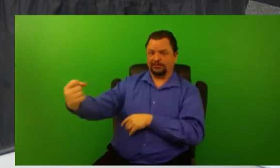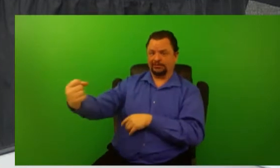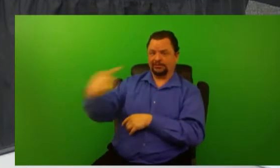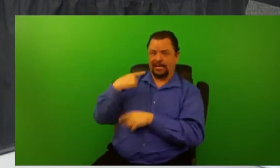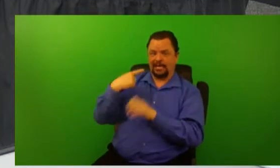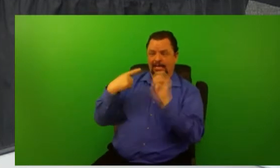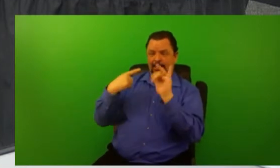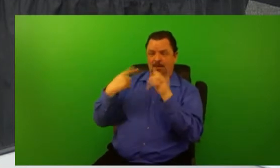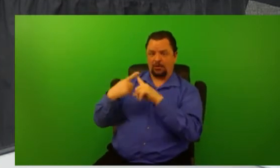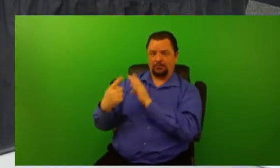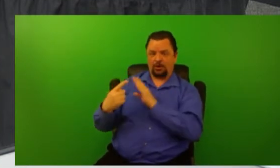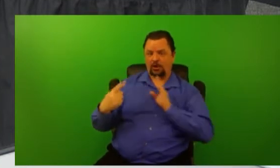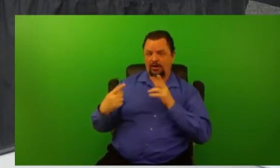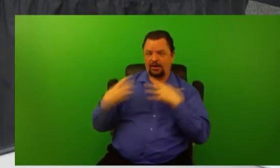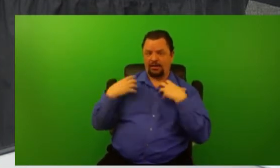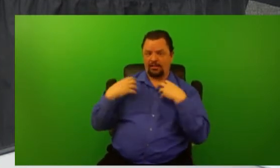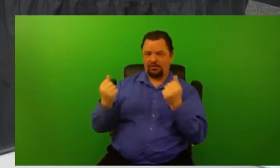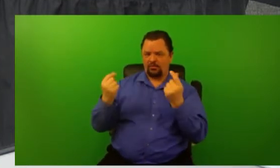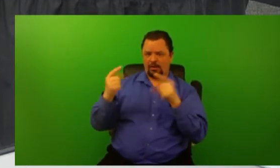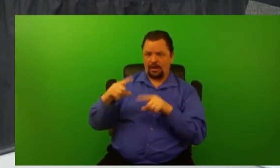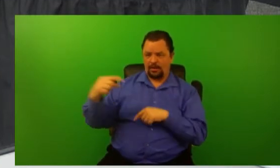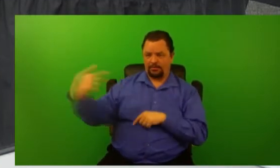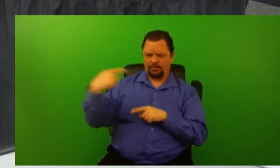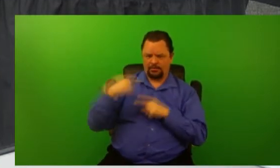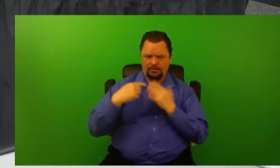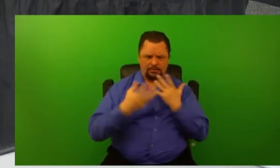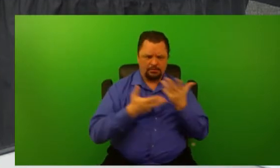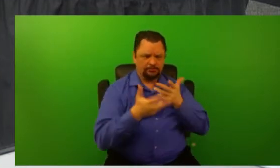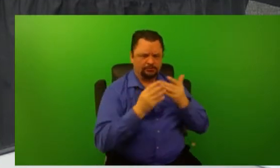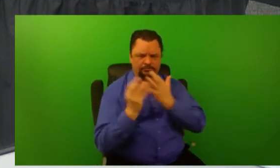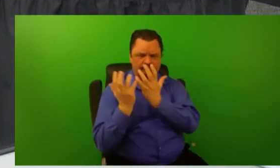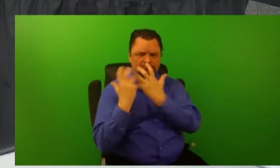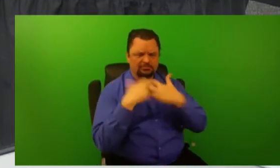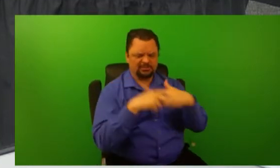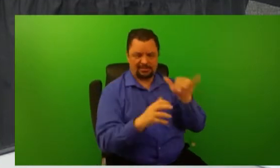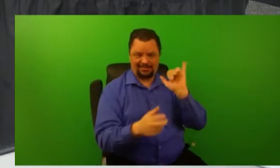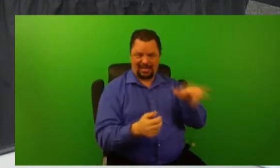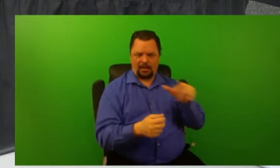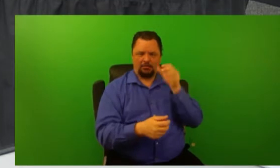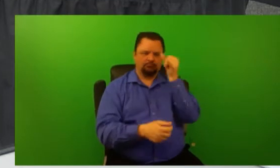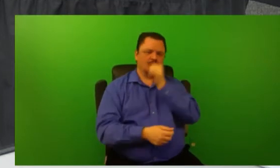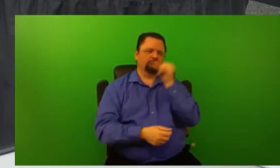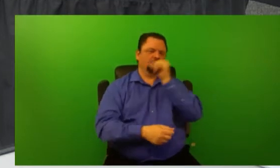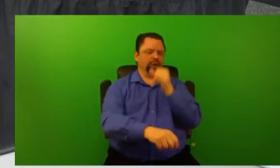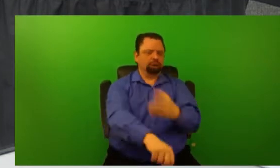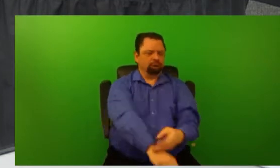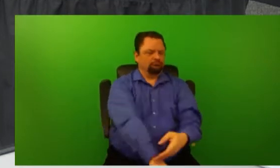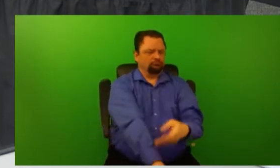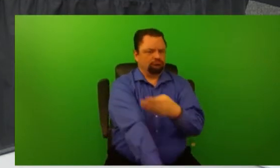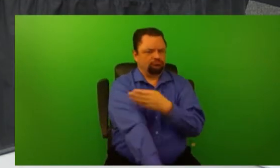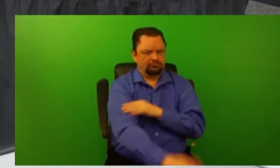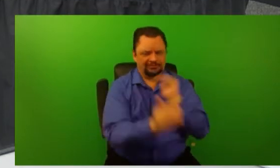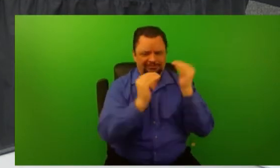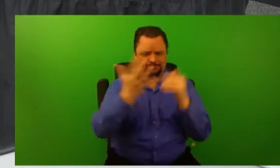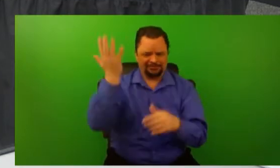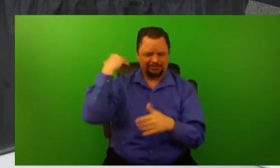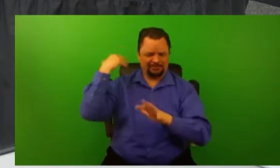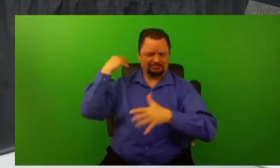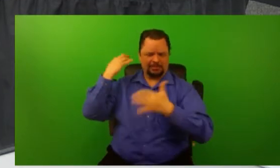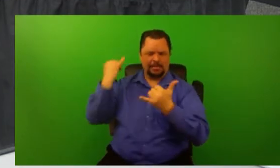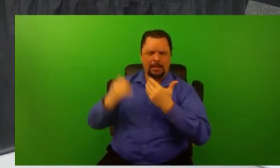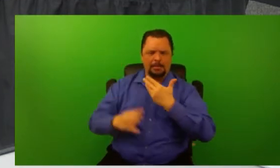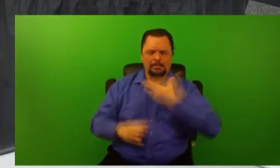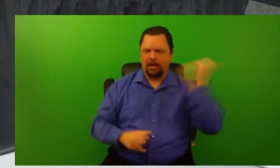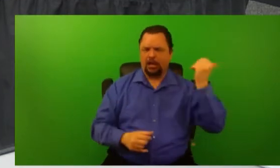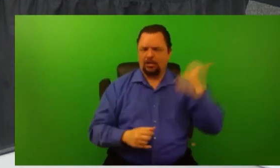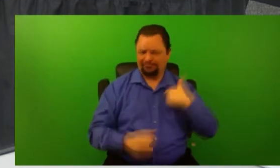I think it's just vastly superior to what was happening before. And now I'm actually proud when somebody asks me, if I